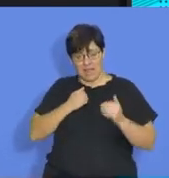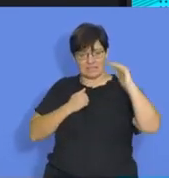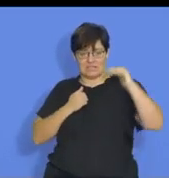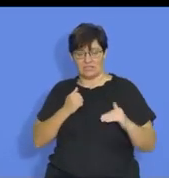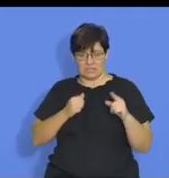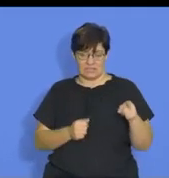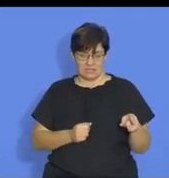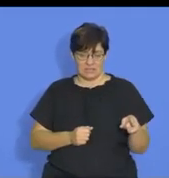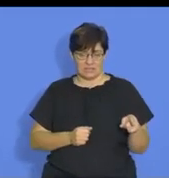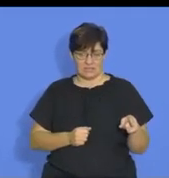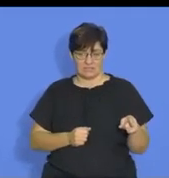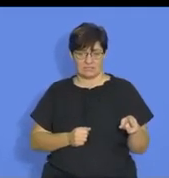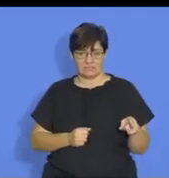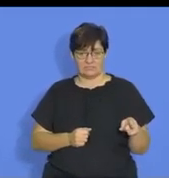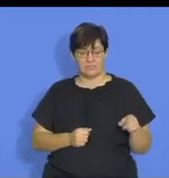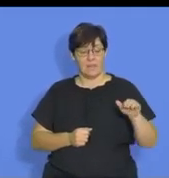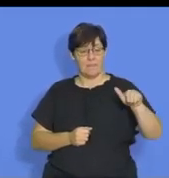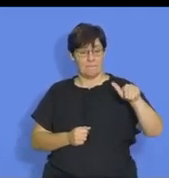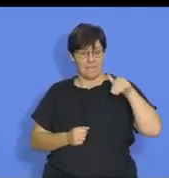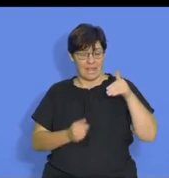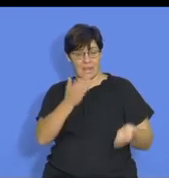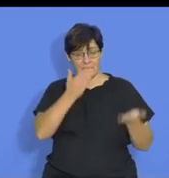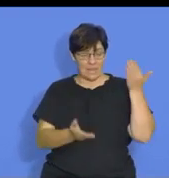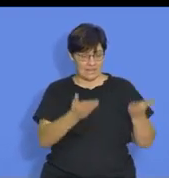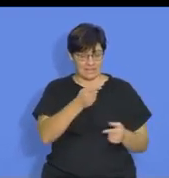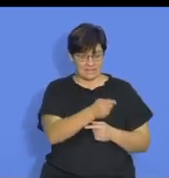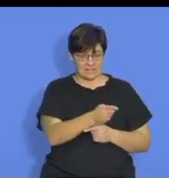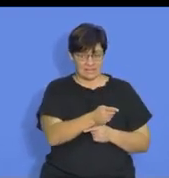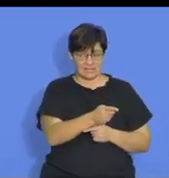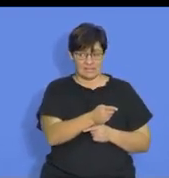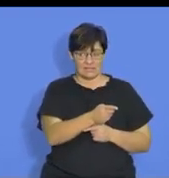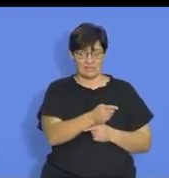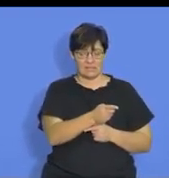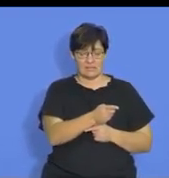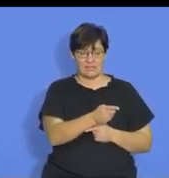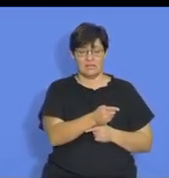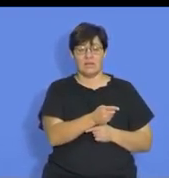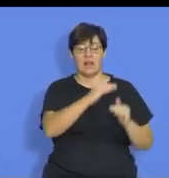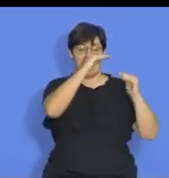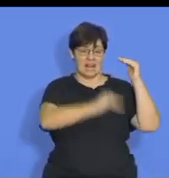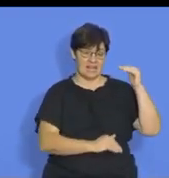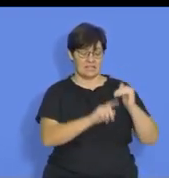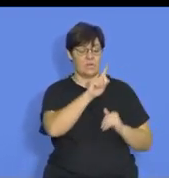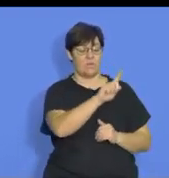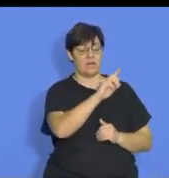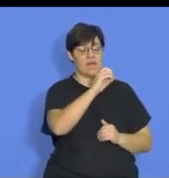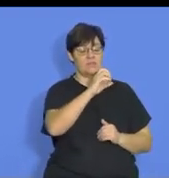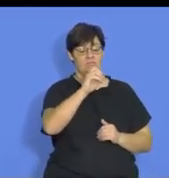capital. So immediately our bank balance, right? Remember the business's bank